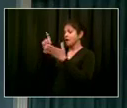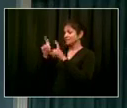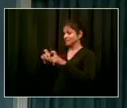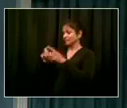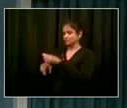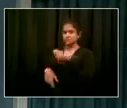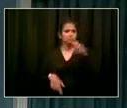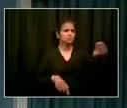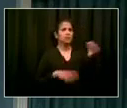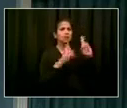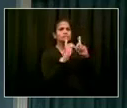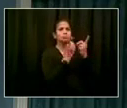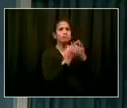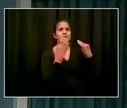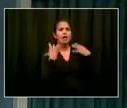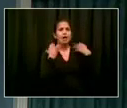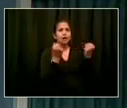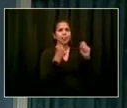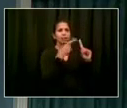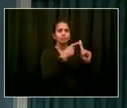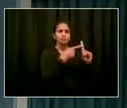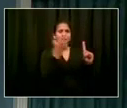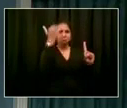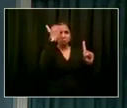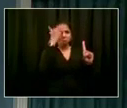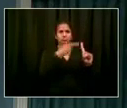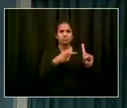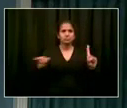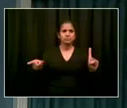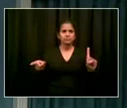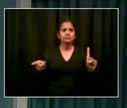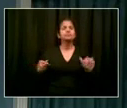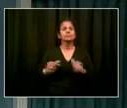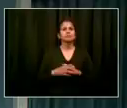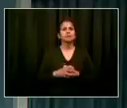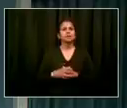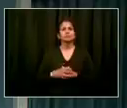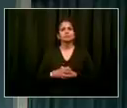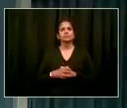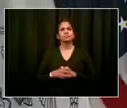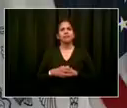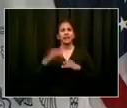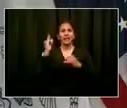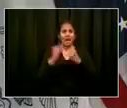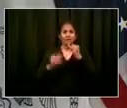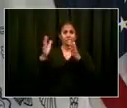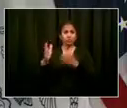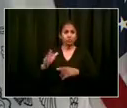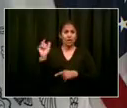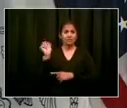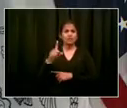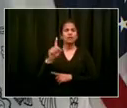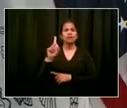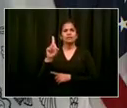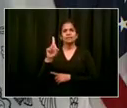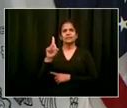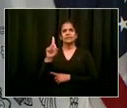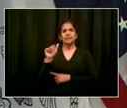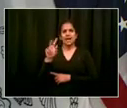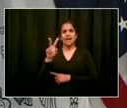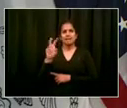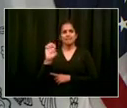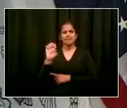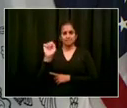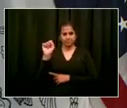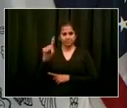Go ahead. Last question for today goes to Dave Colon from Streets Blog. Hey, Mr. Mayor. How you doing, Dave?